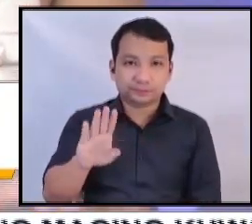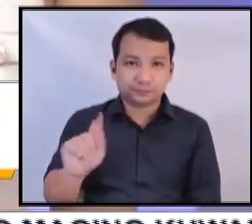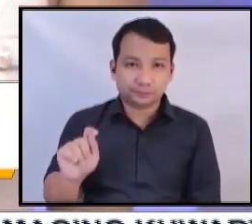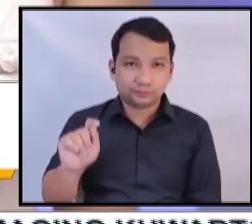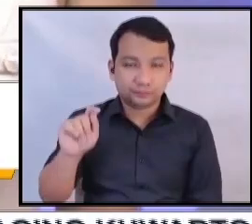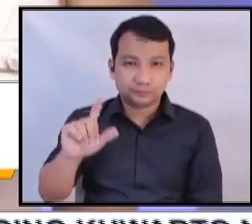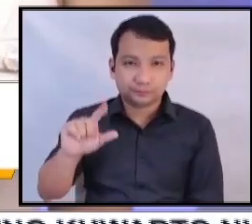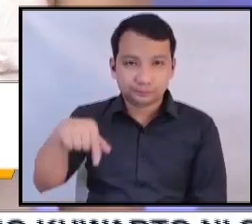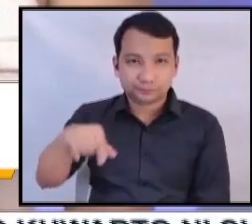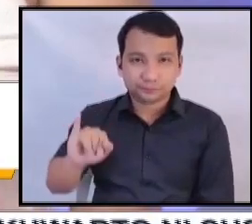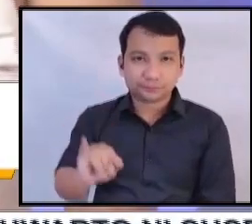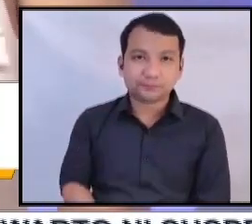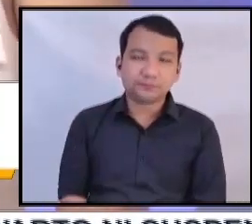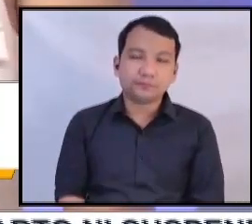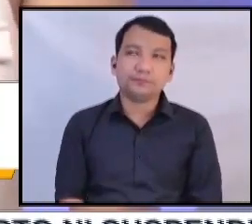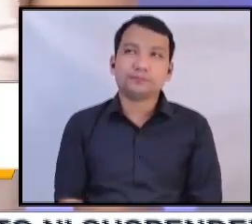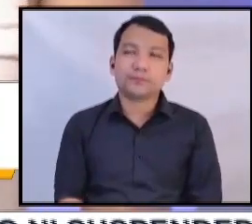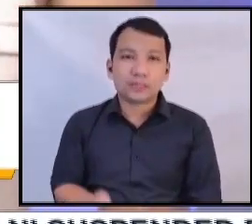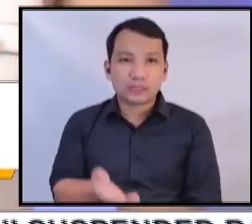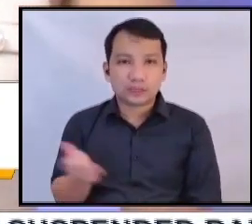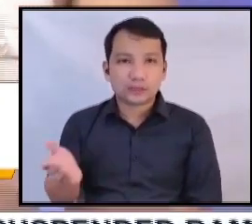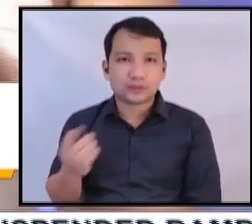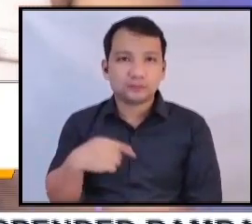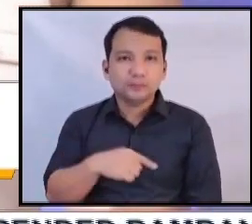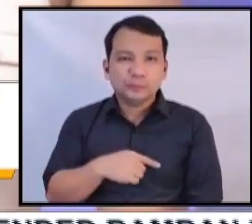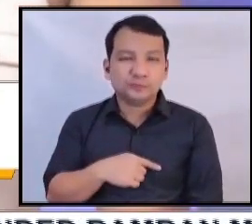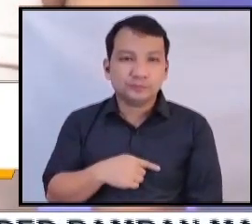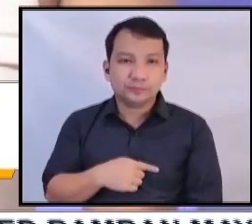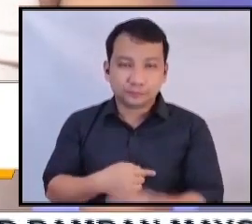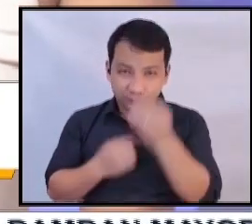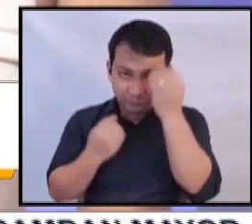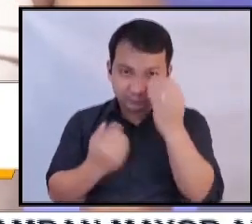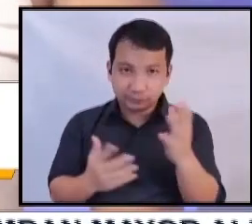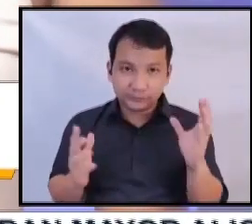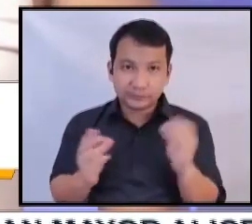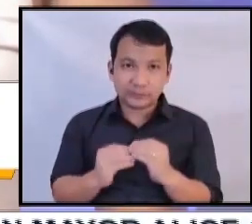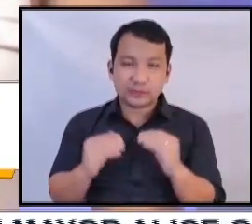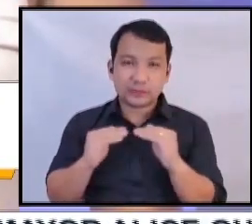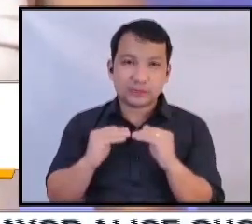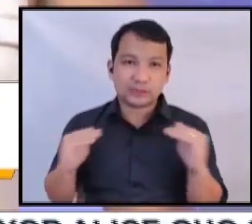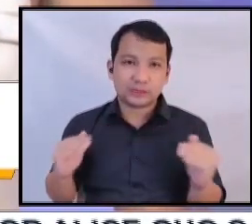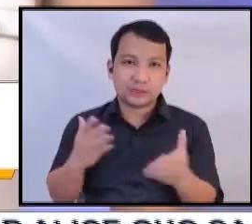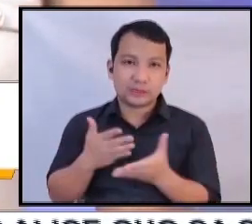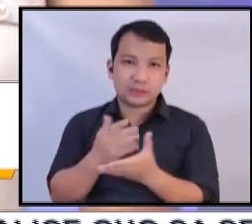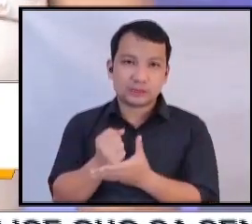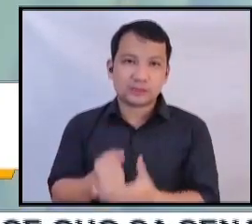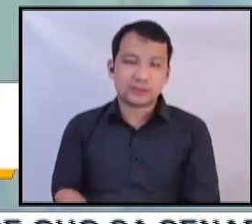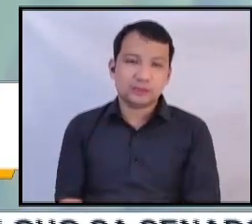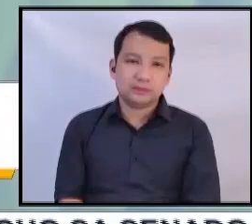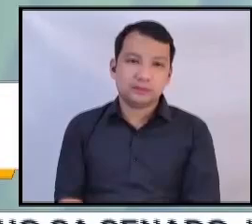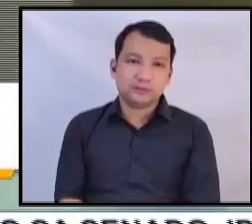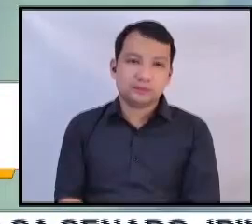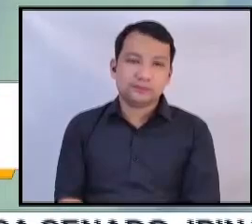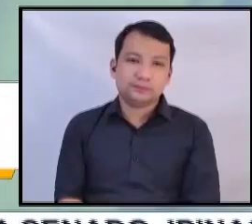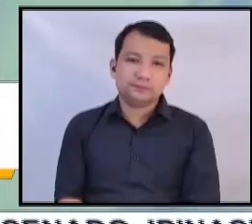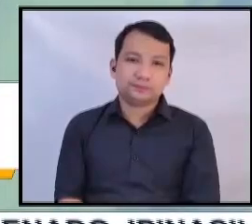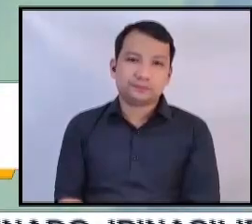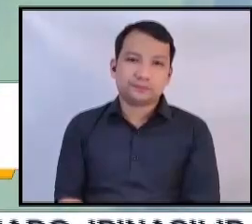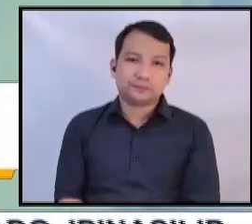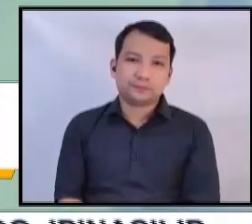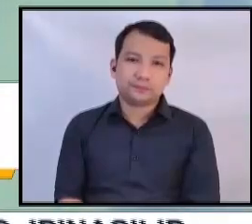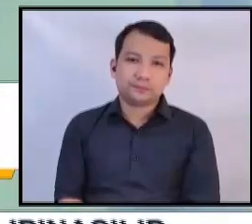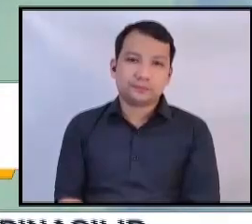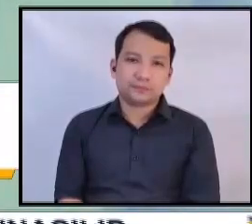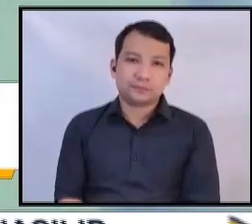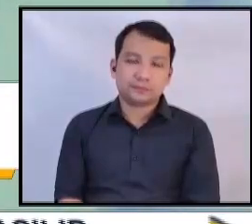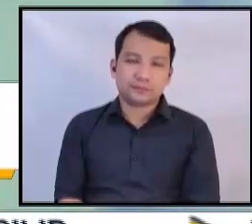So it's time naman na bigyan din sila ng equal rights, yung mga nararapat. Correct. Yun din po yung parang nasa at the back of